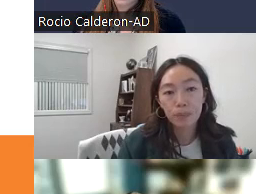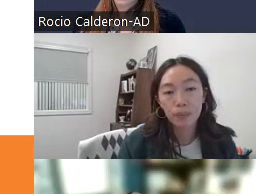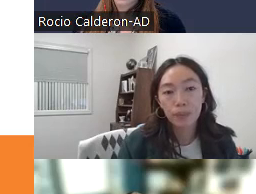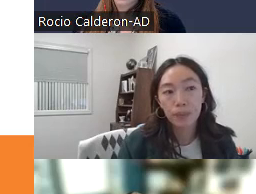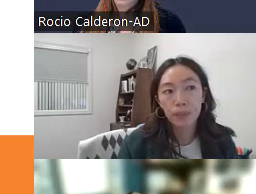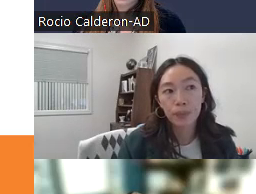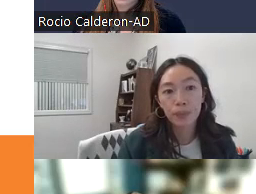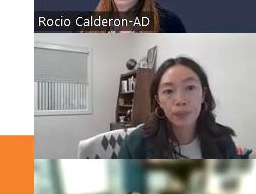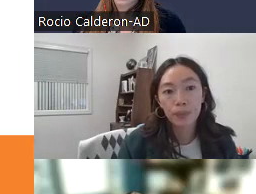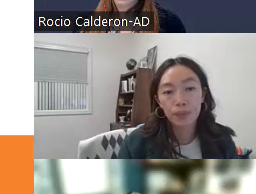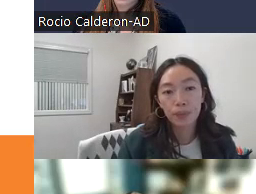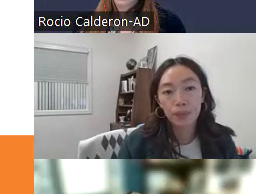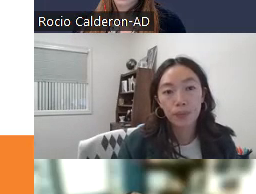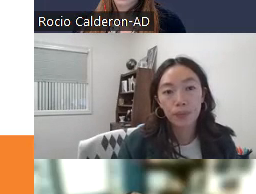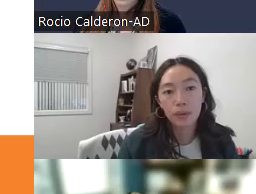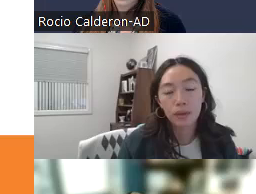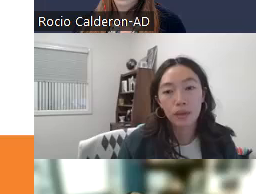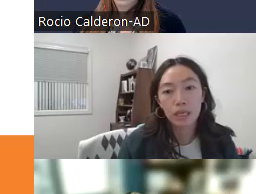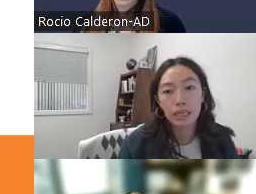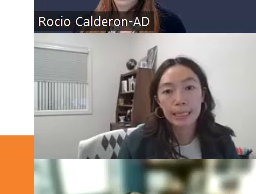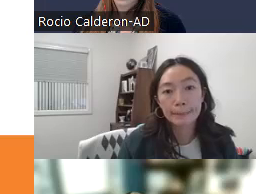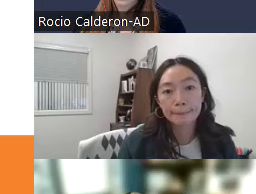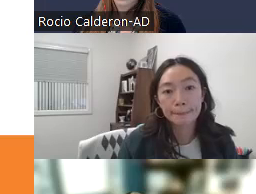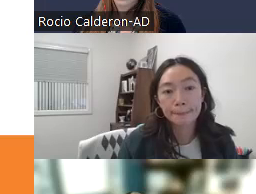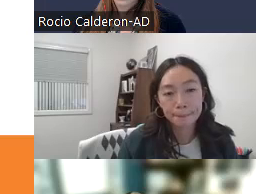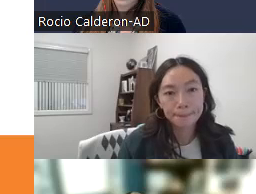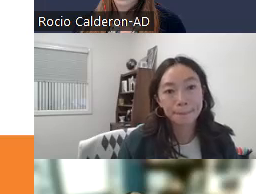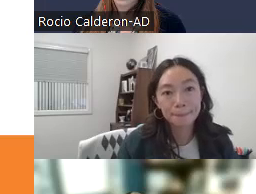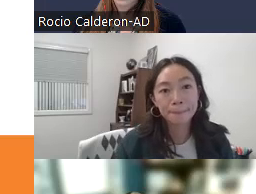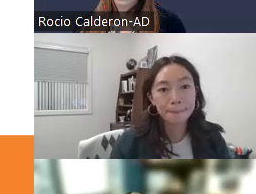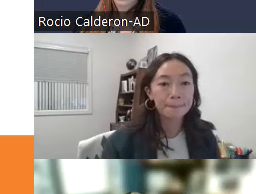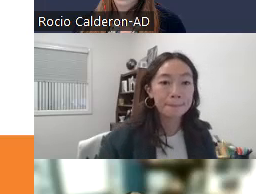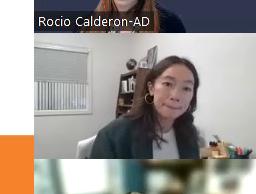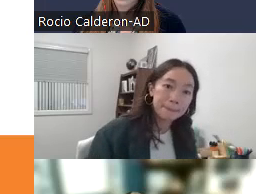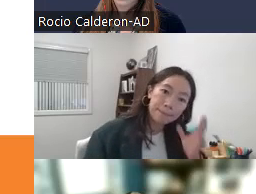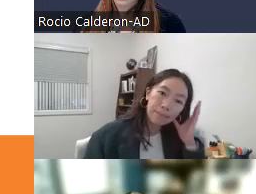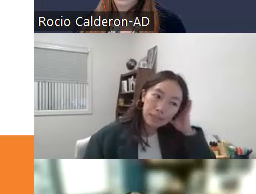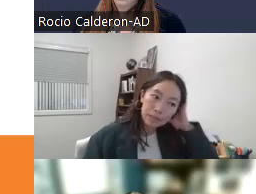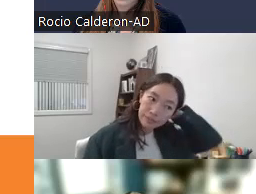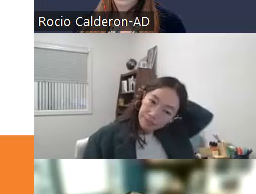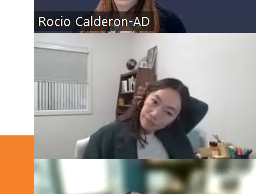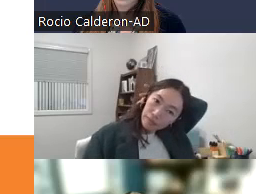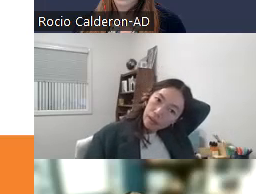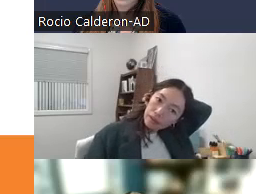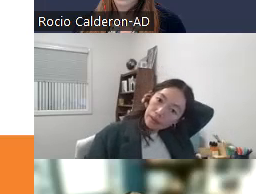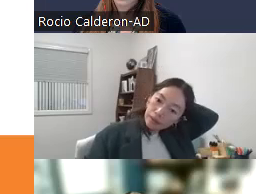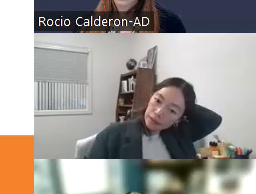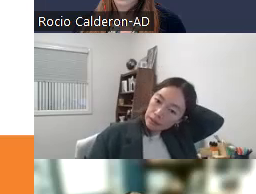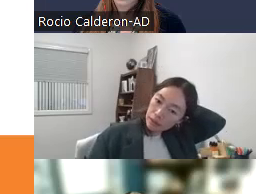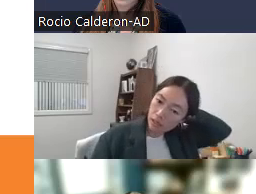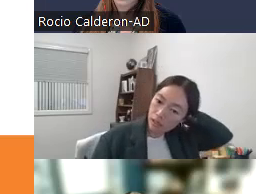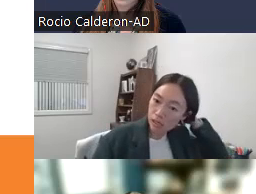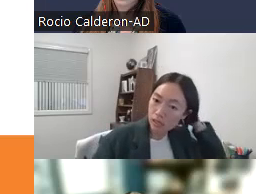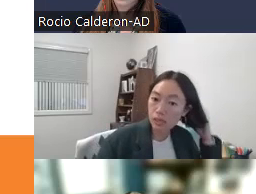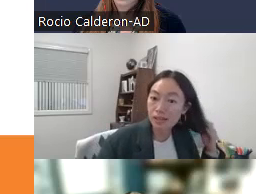topic. I know that we're not going to be here next meeting on December, but in January, when we're coming back, are we going to be